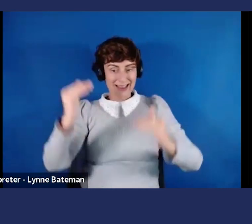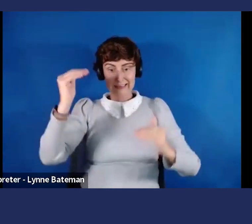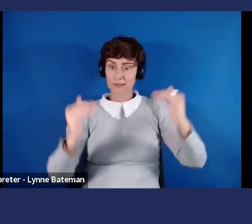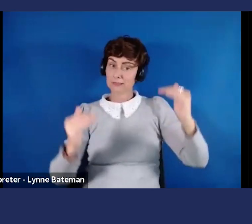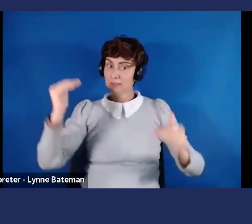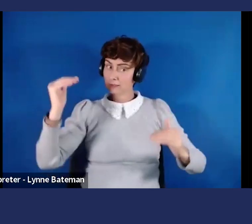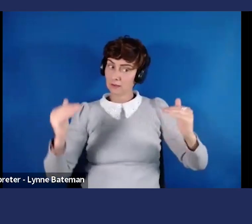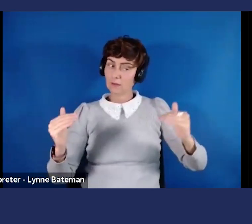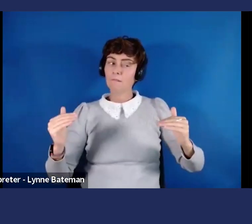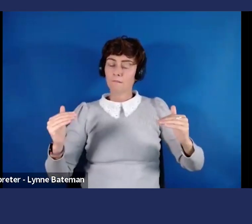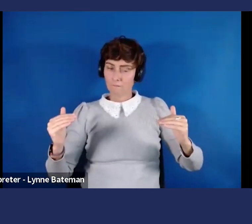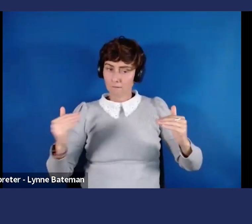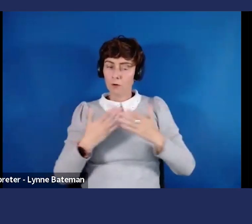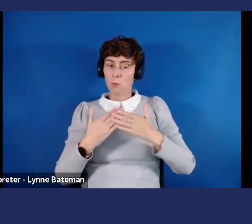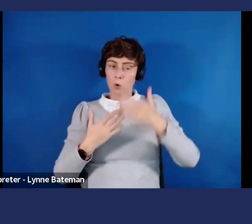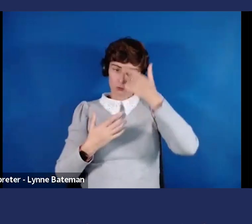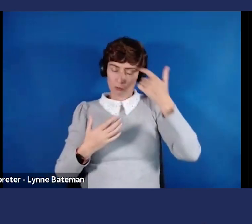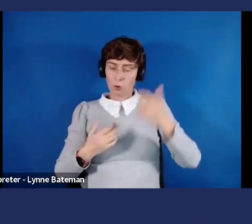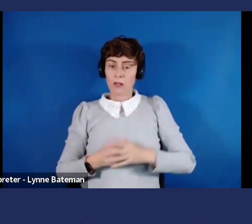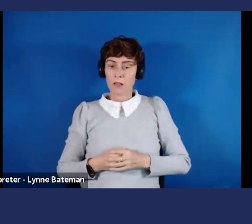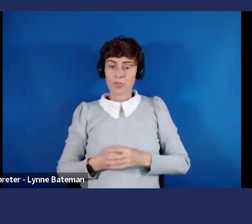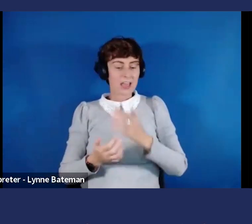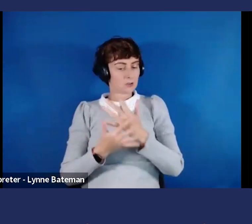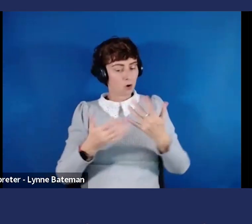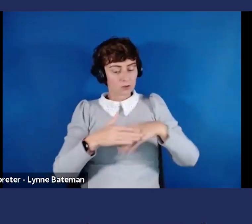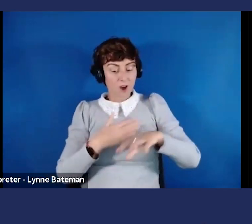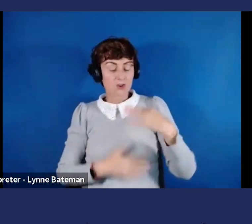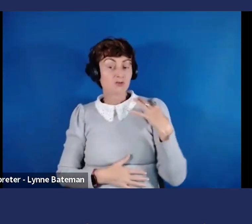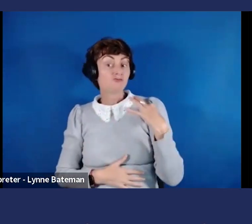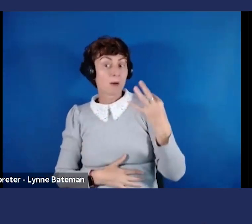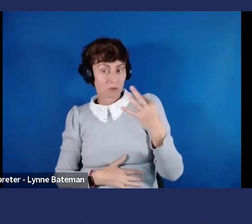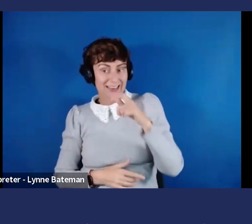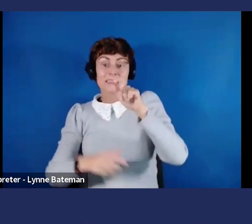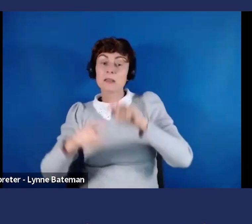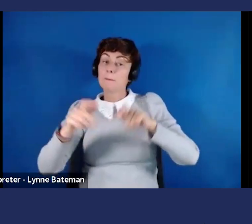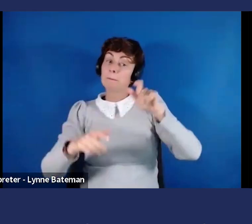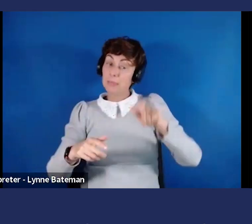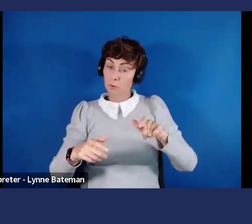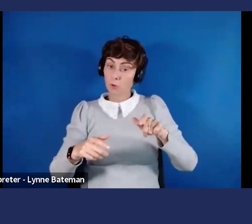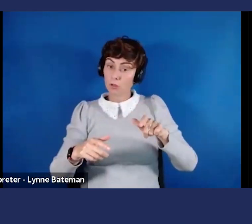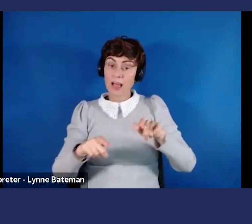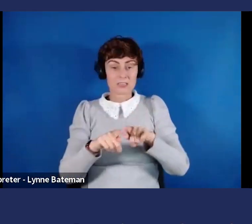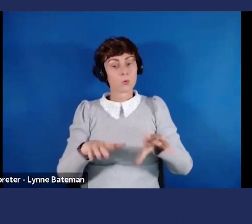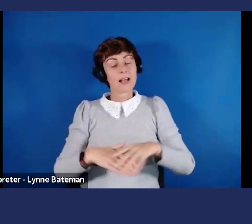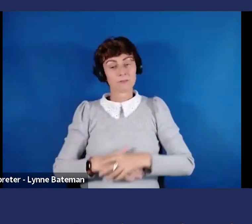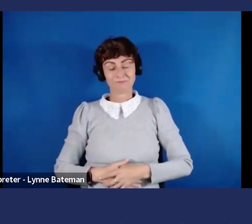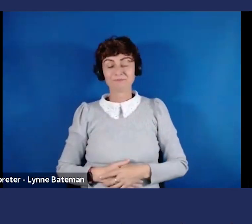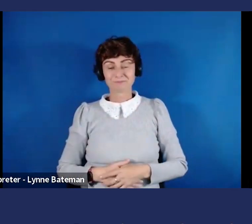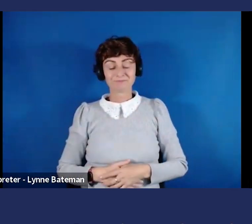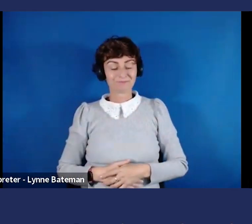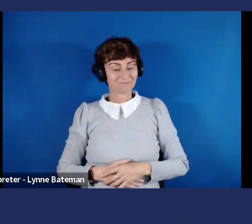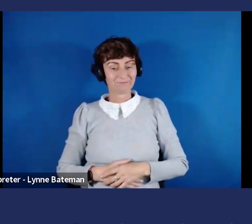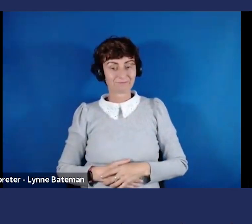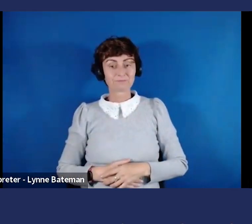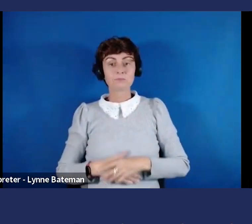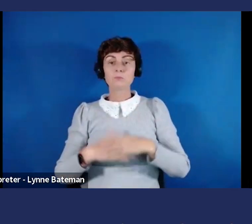is important to acknowledge that there are lots of underrepresented people's experiences in addition to this. So today we brought